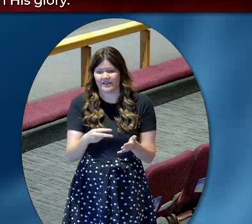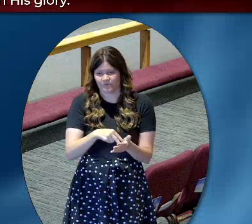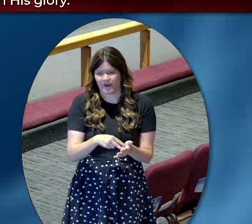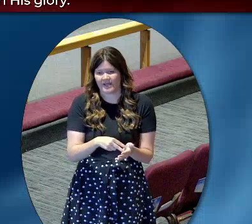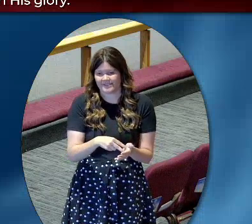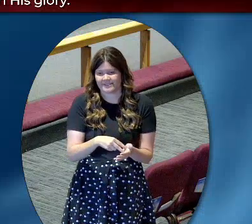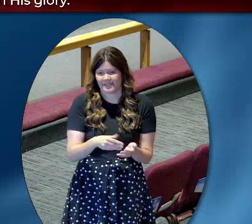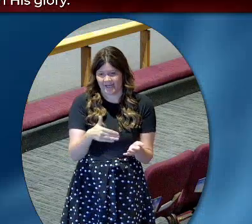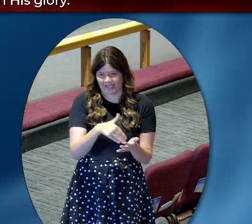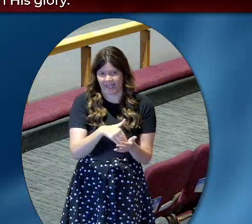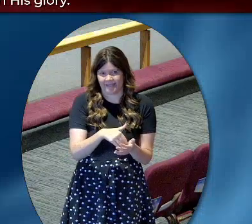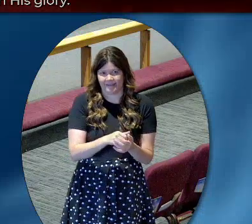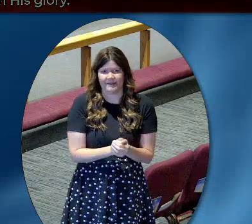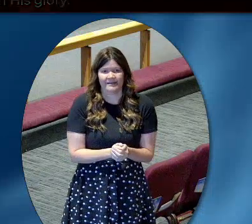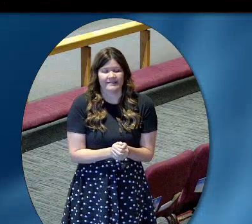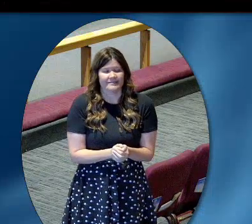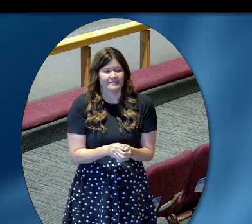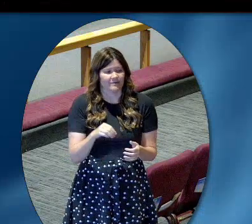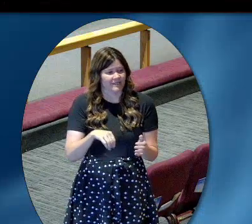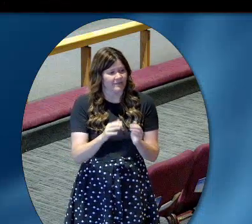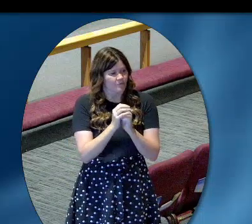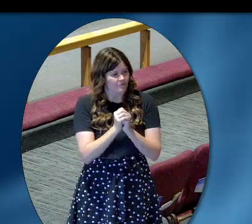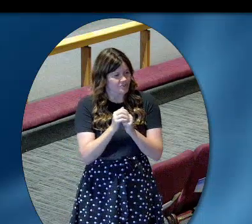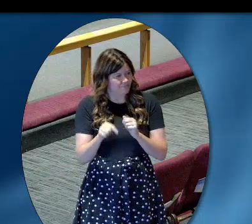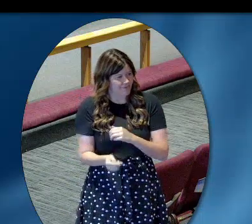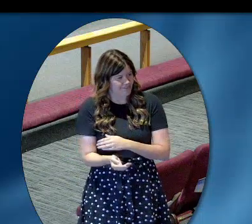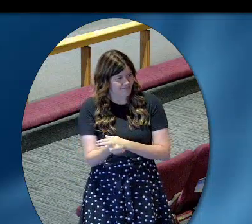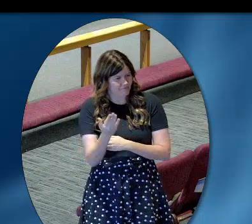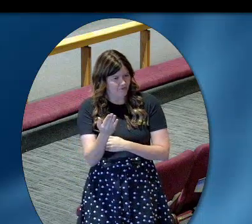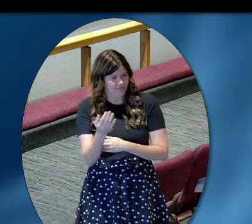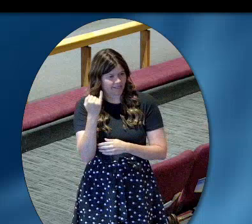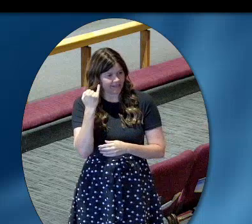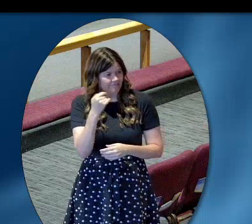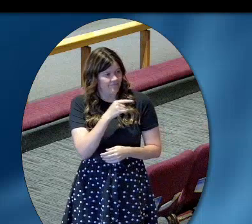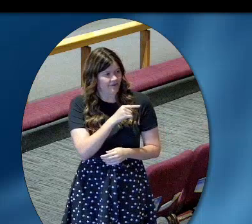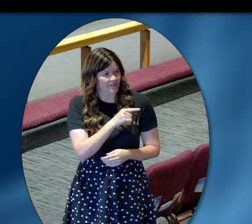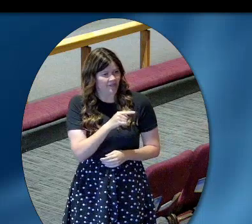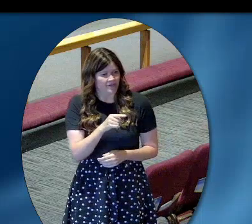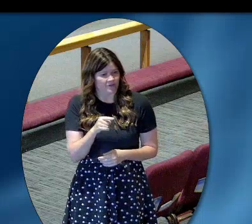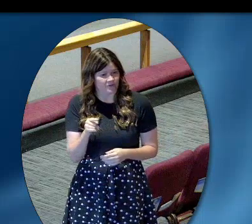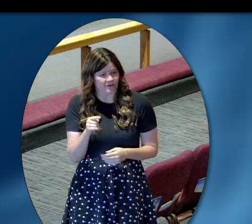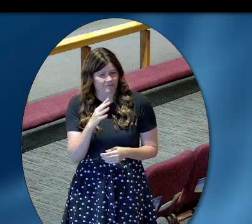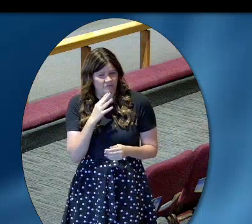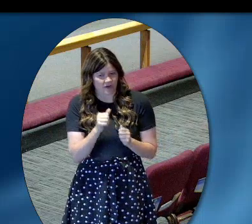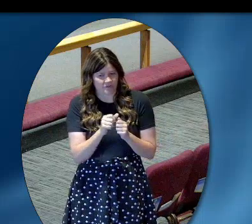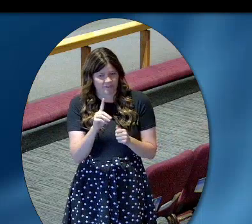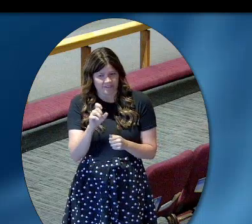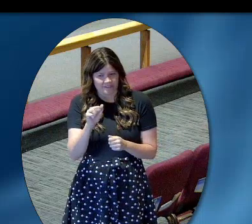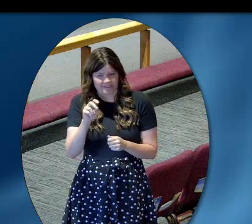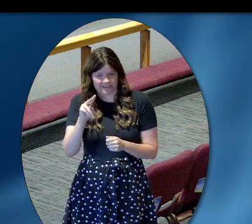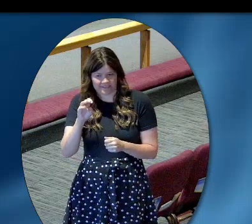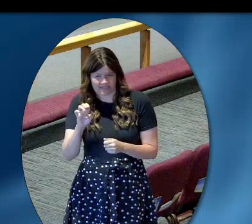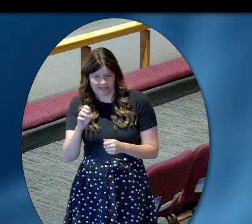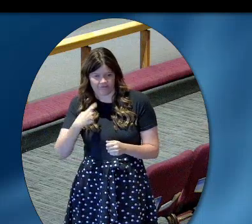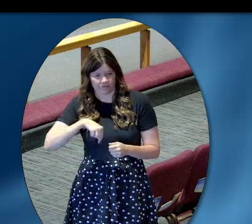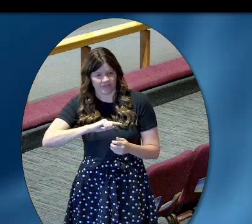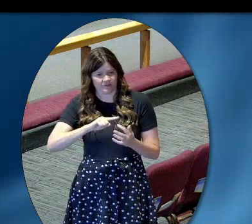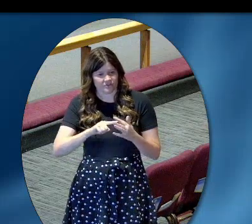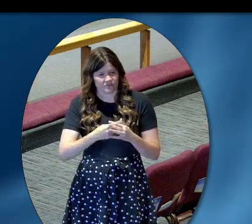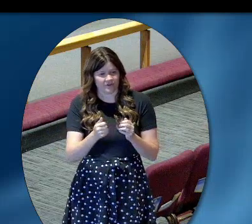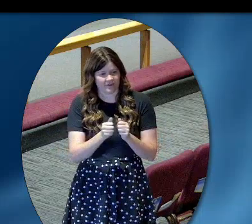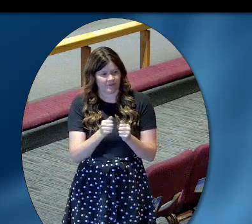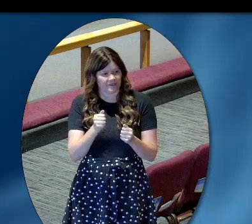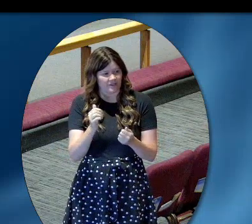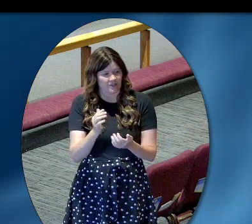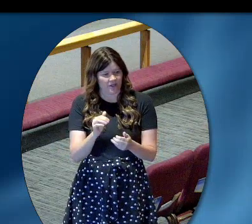worship this morning, if you've had a chance to talk to Dave, he'd let you know that we're starting with a new opening